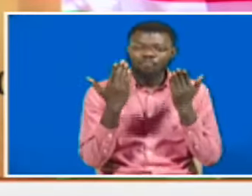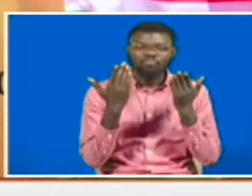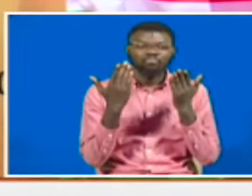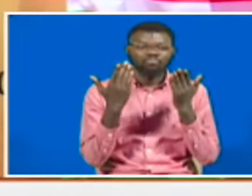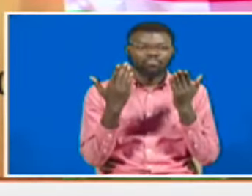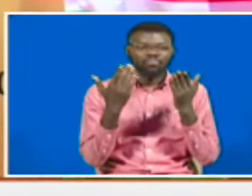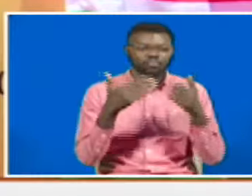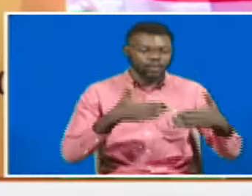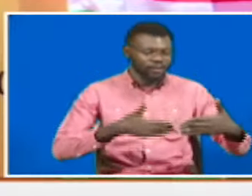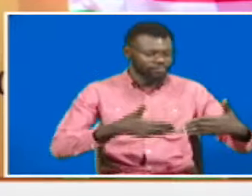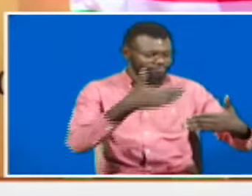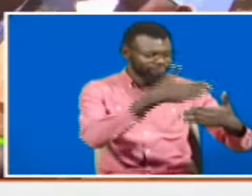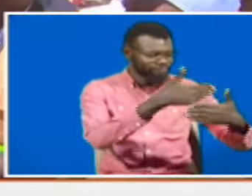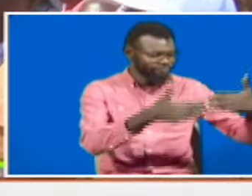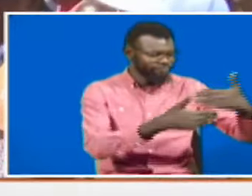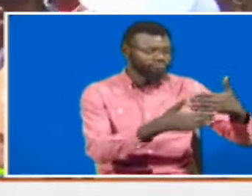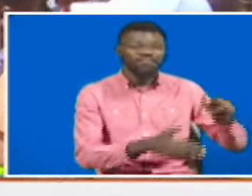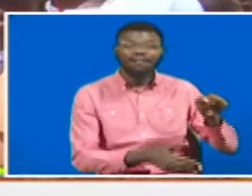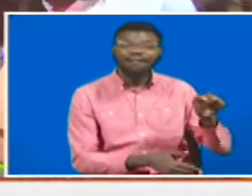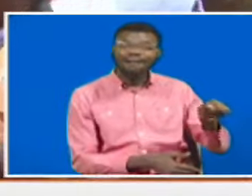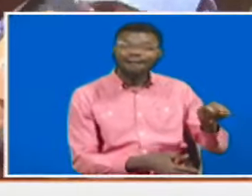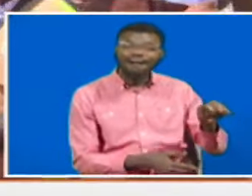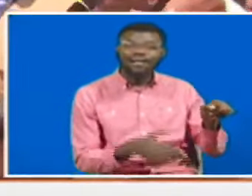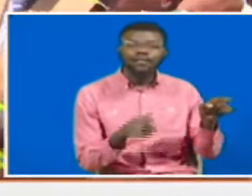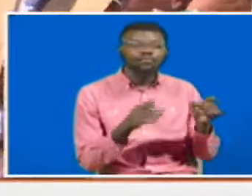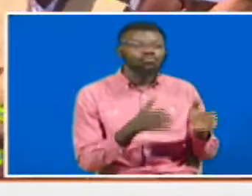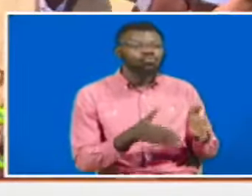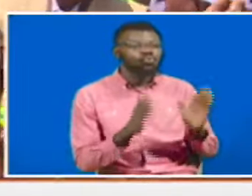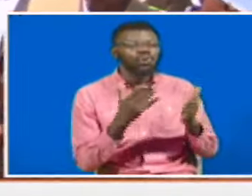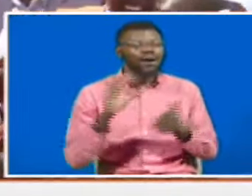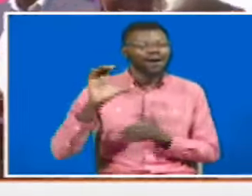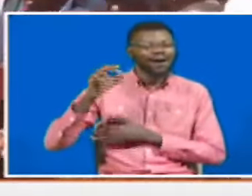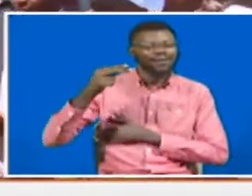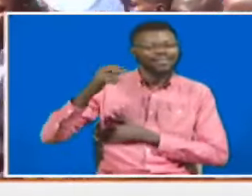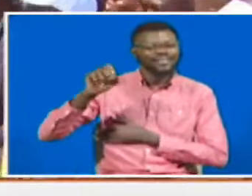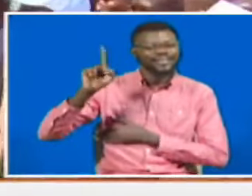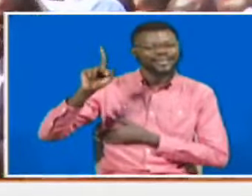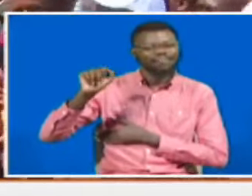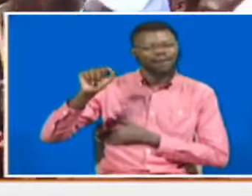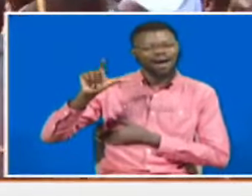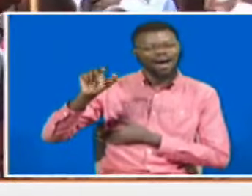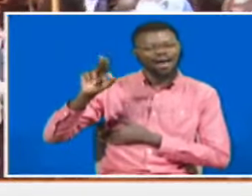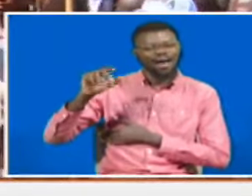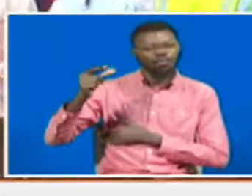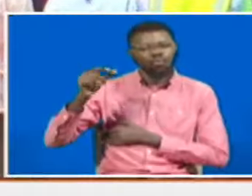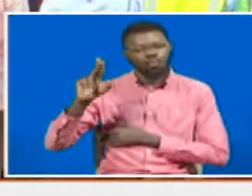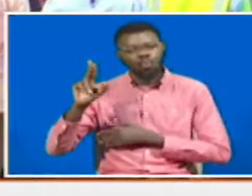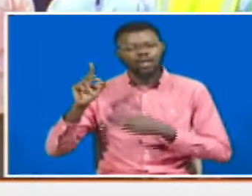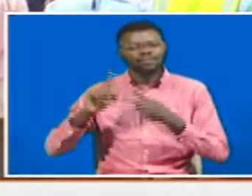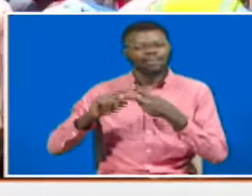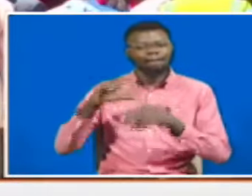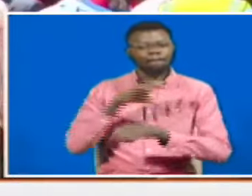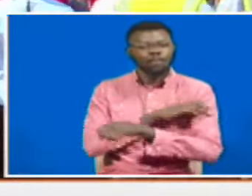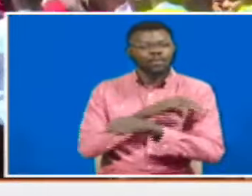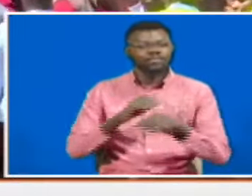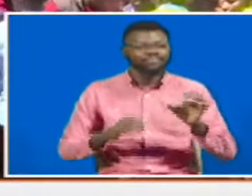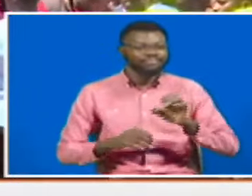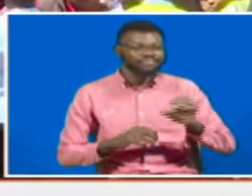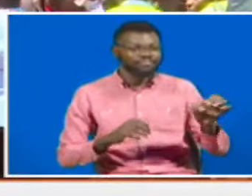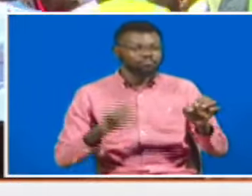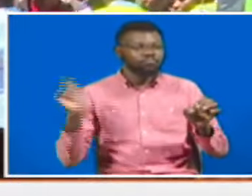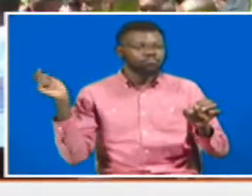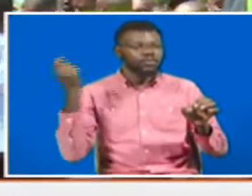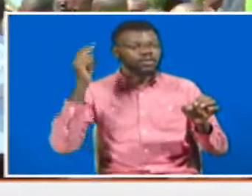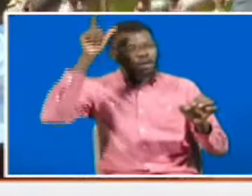during construction. The road covers parts of Chepalungu and Bomet East constituencies. According to the Kenya